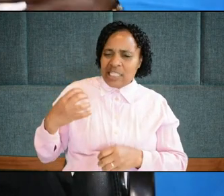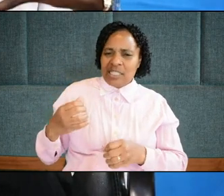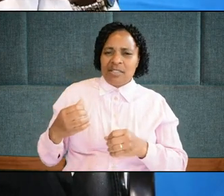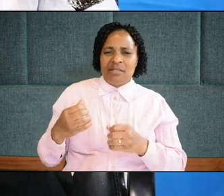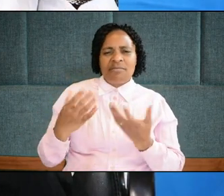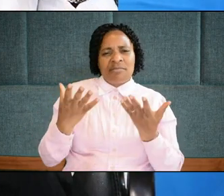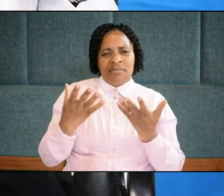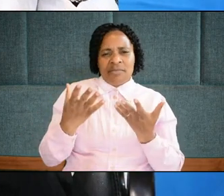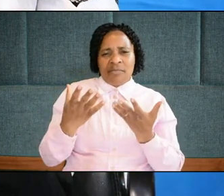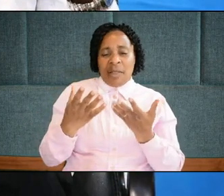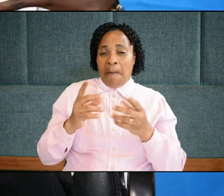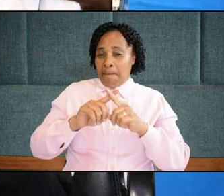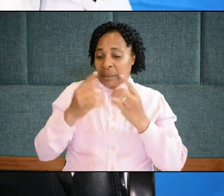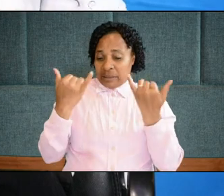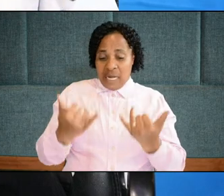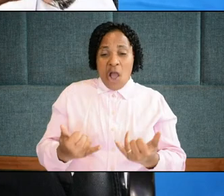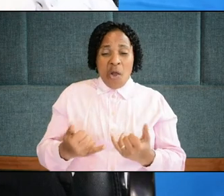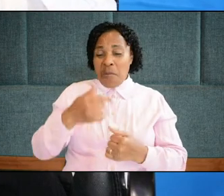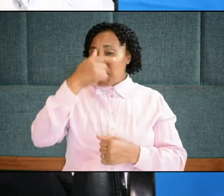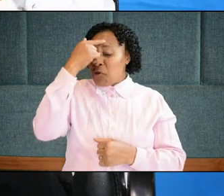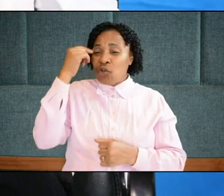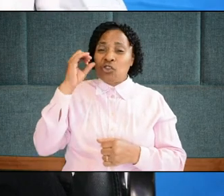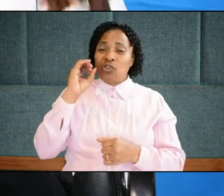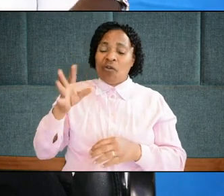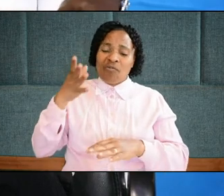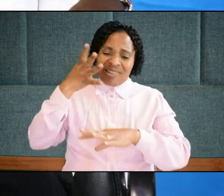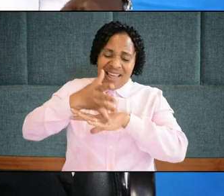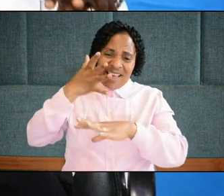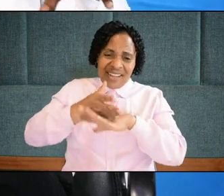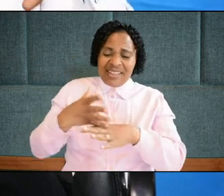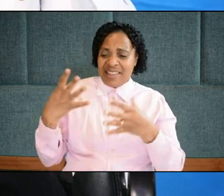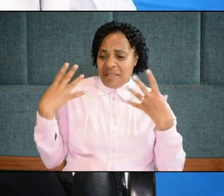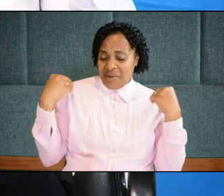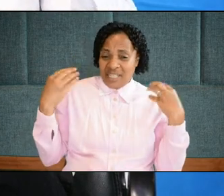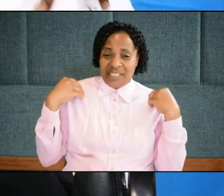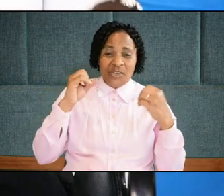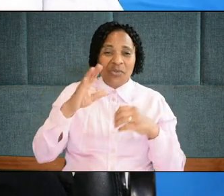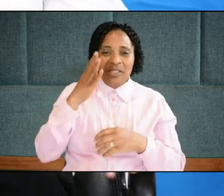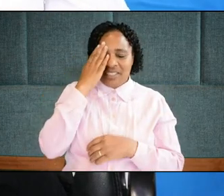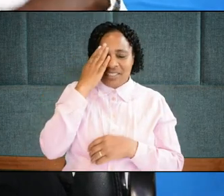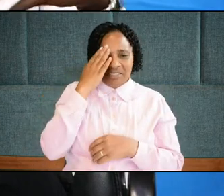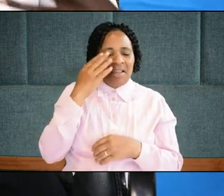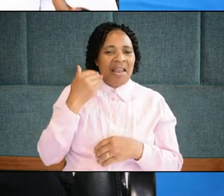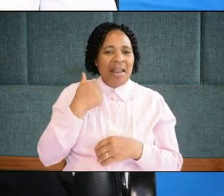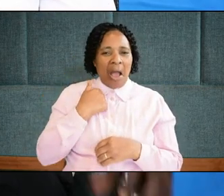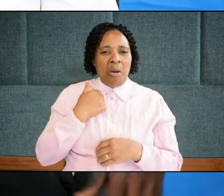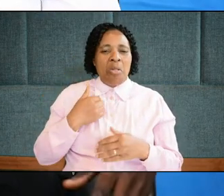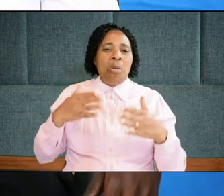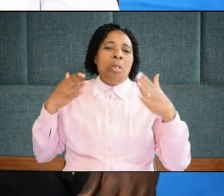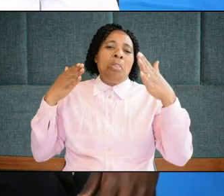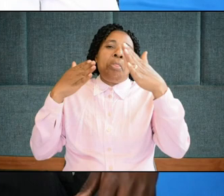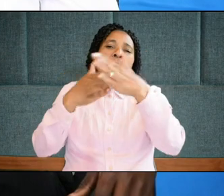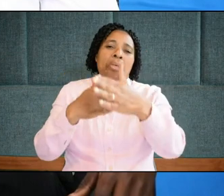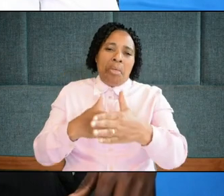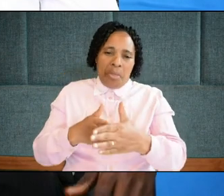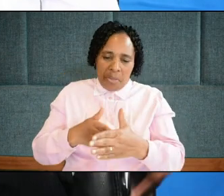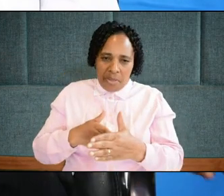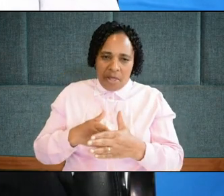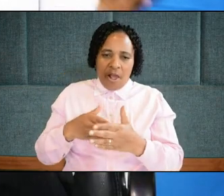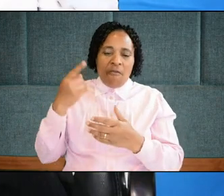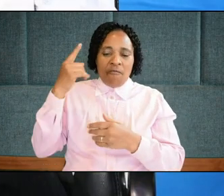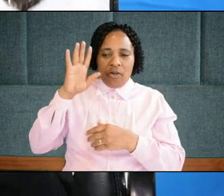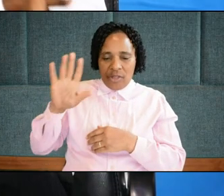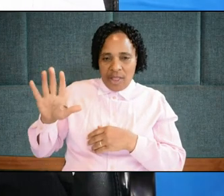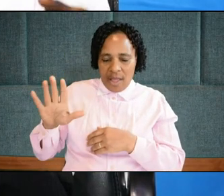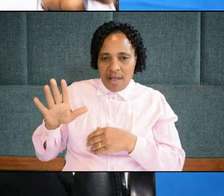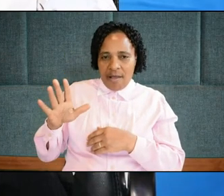nation. But because of the deception that they practiced on the Israelites, they were bound to perpetual servitude.